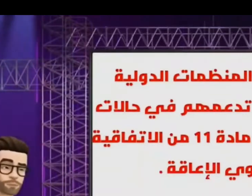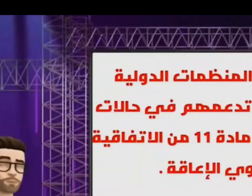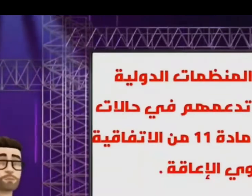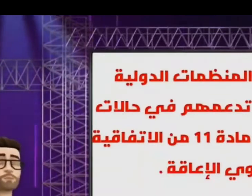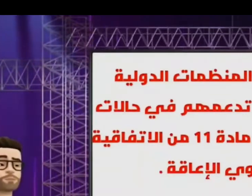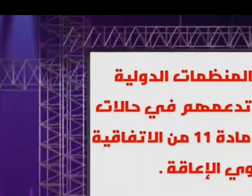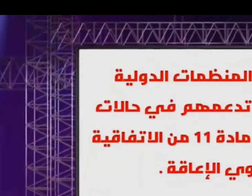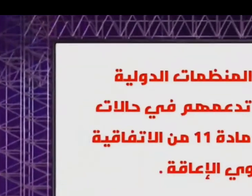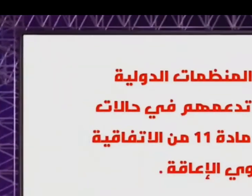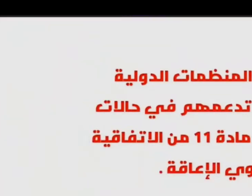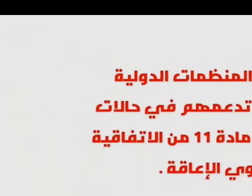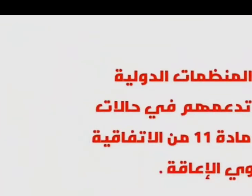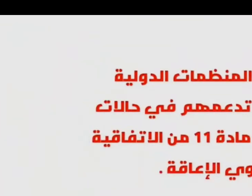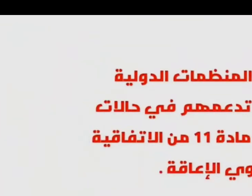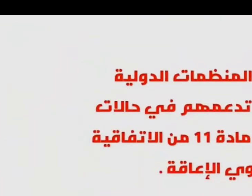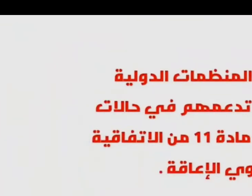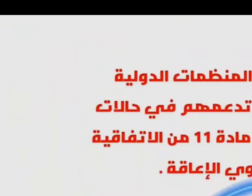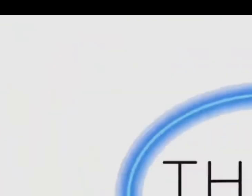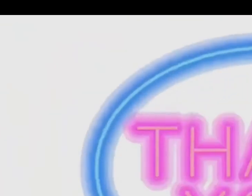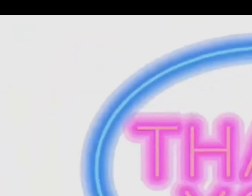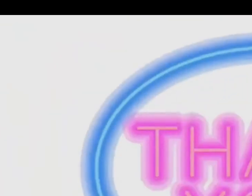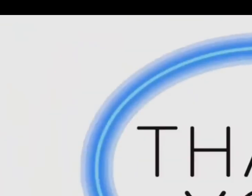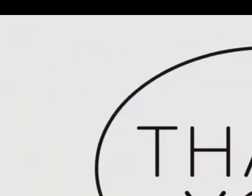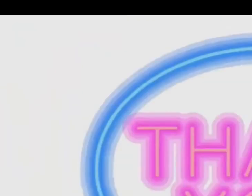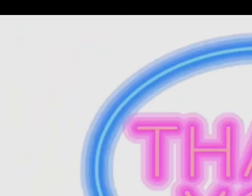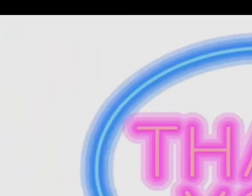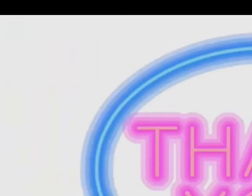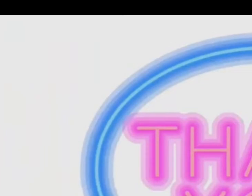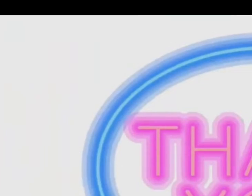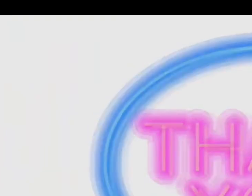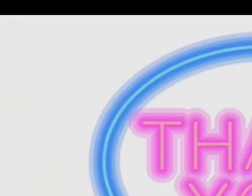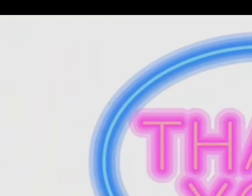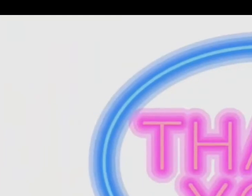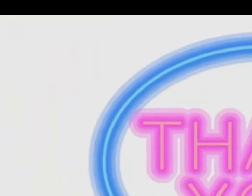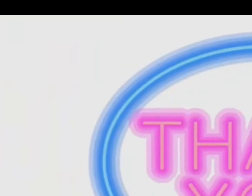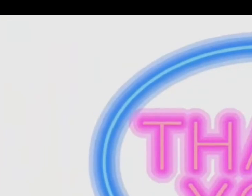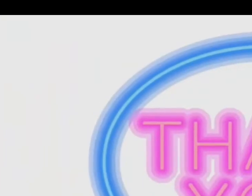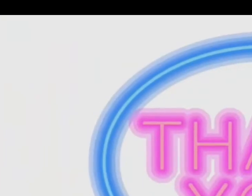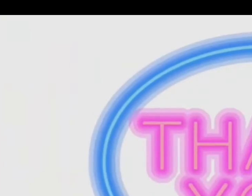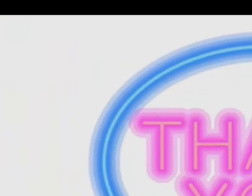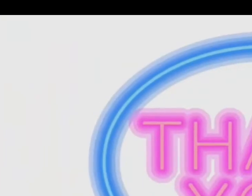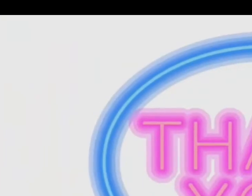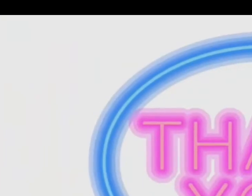Convention Rights for Persons with Disability. Thank you. With kind regards.